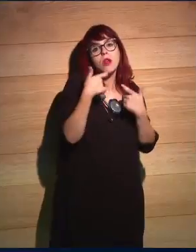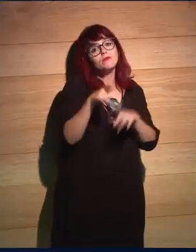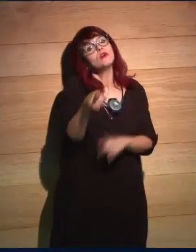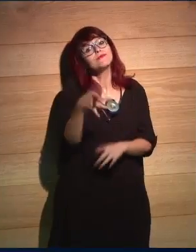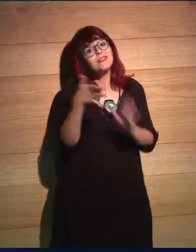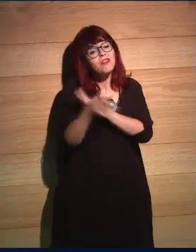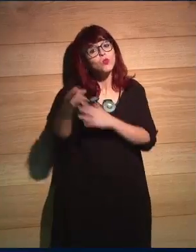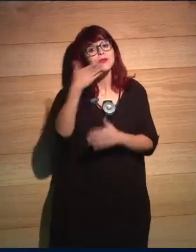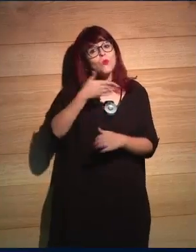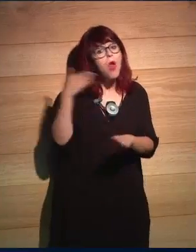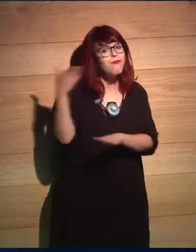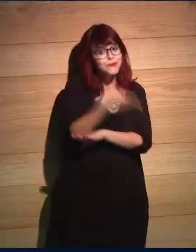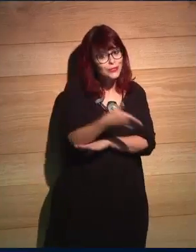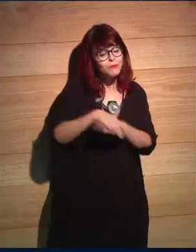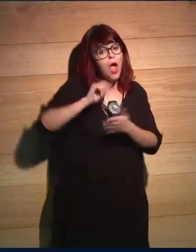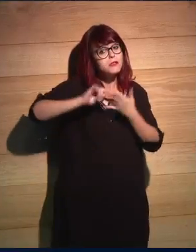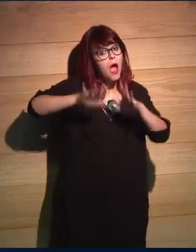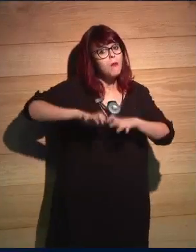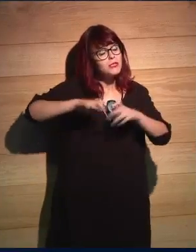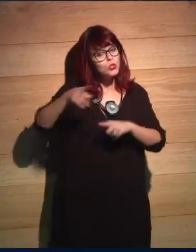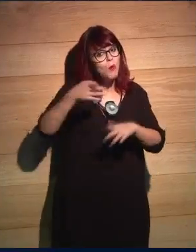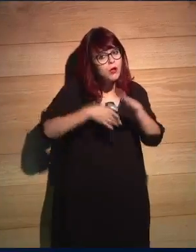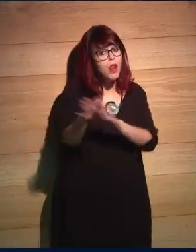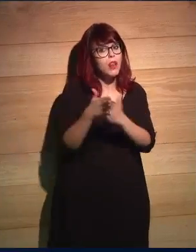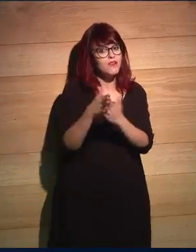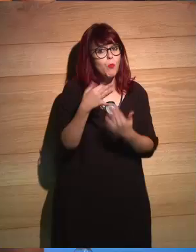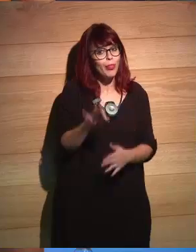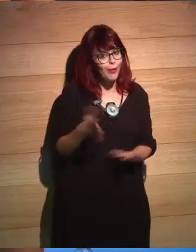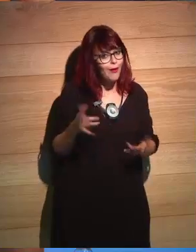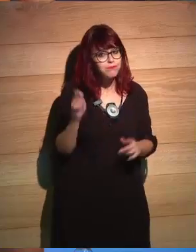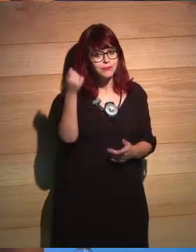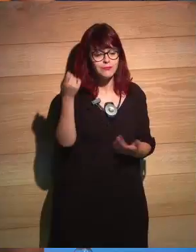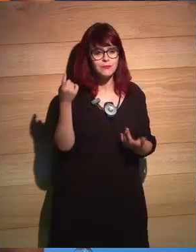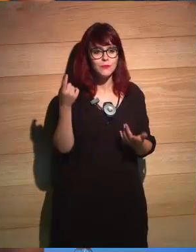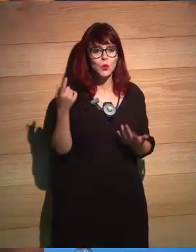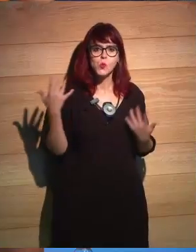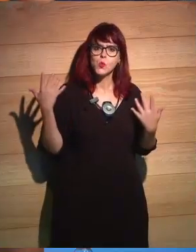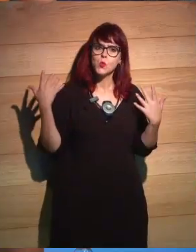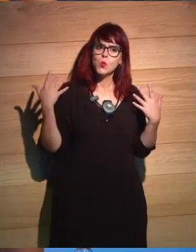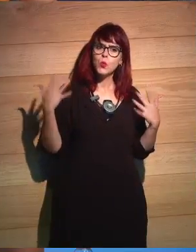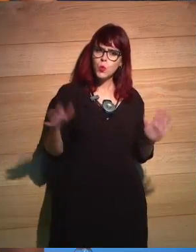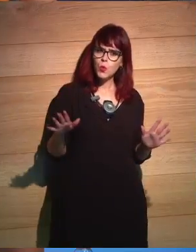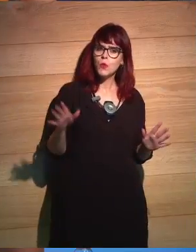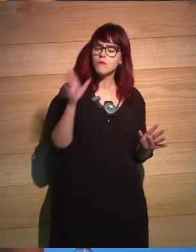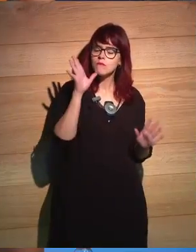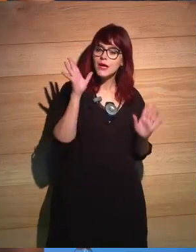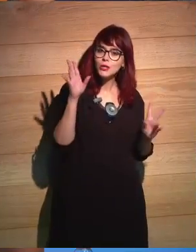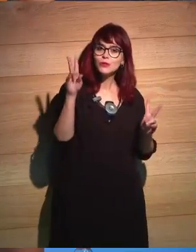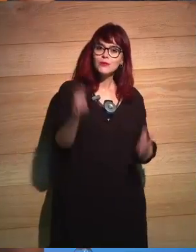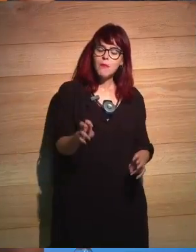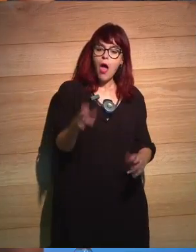you still are charged with this guilt because you went to school, you had access to books, you learned to write.